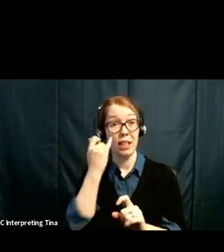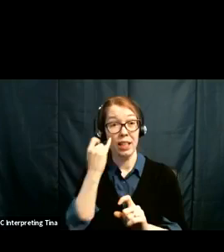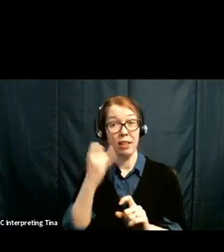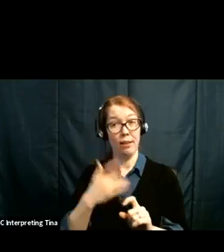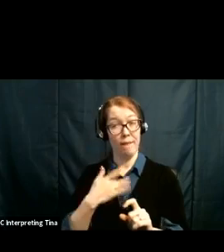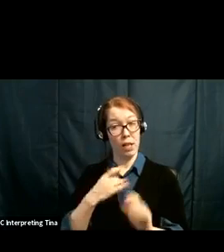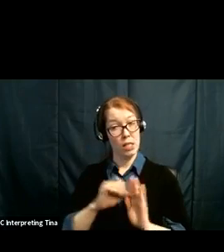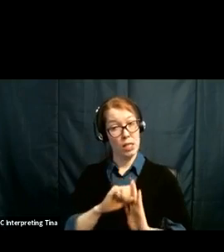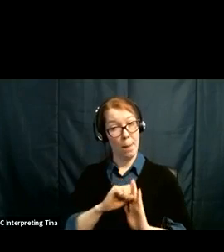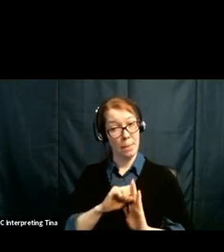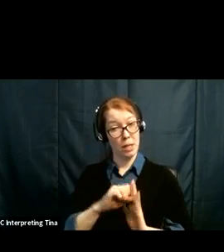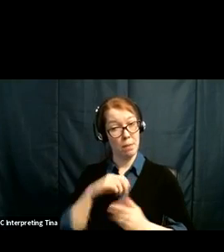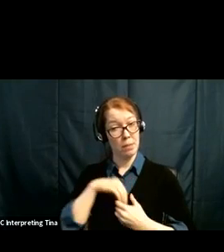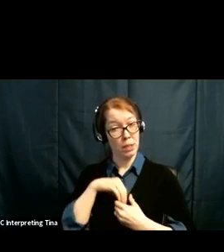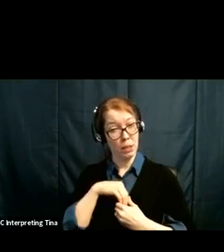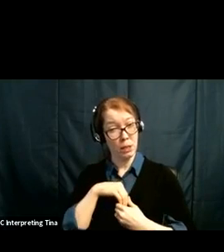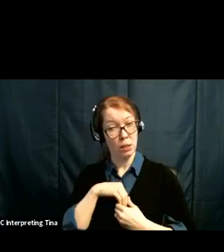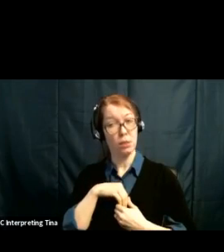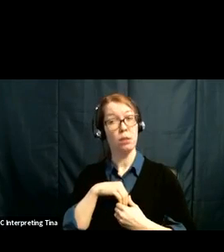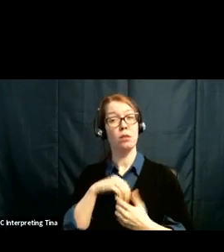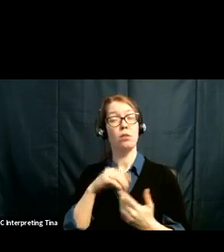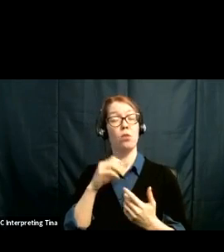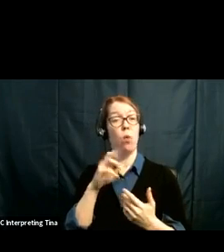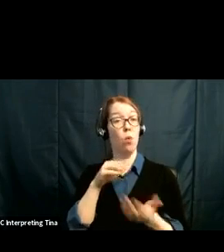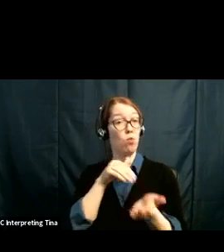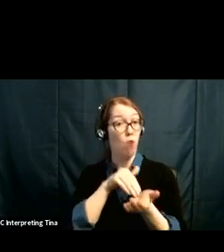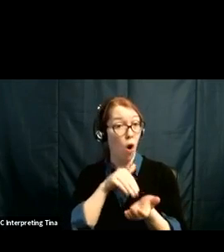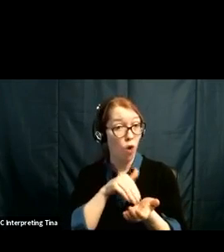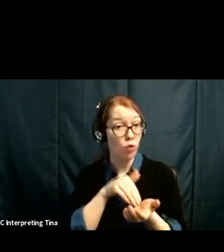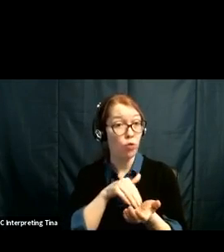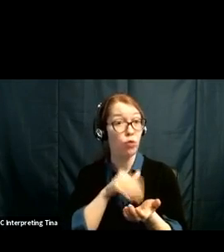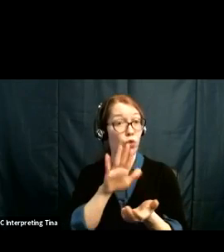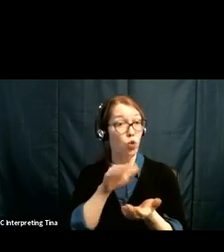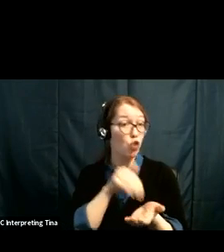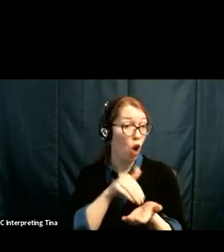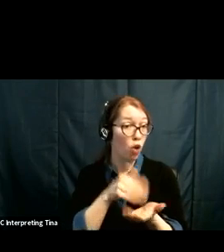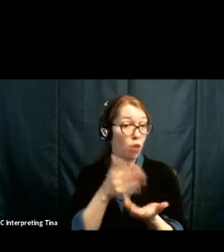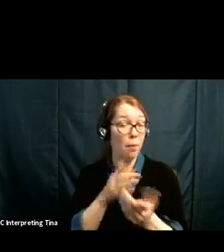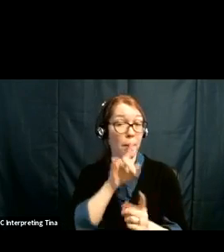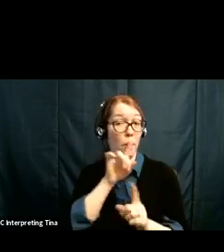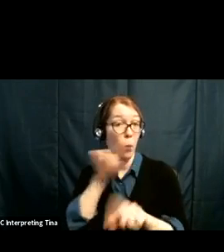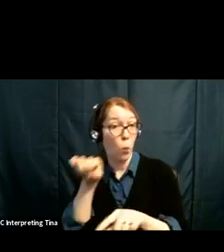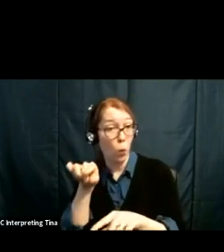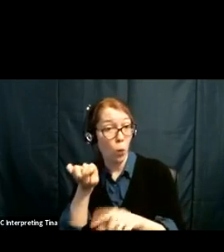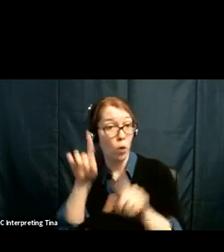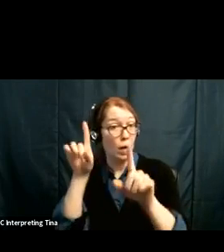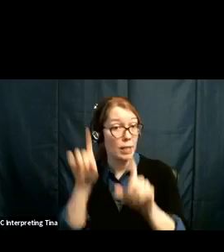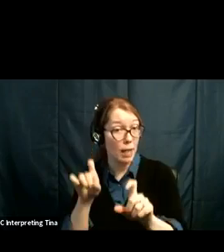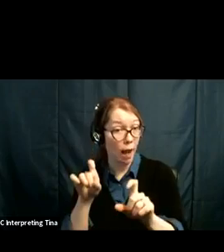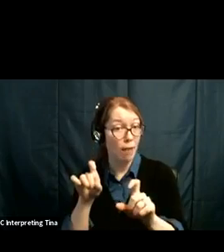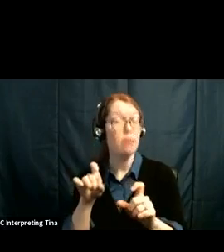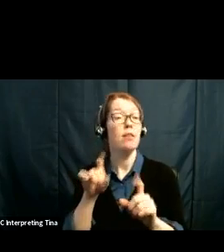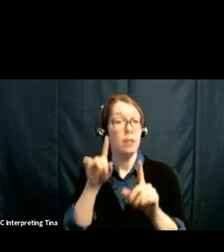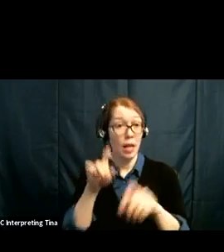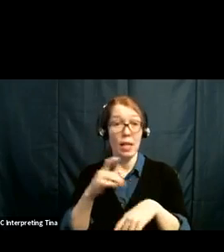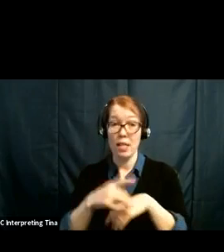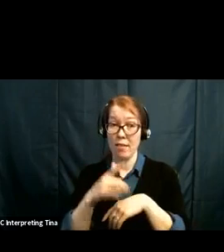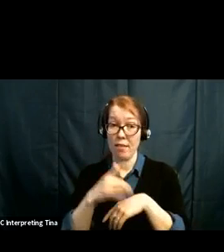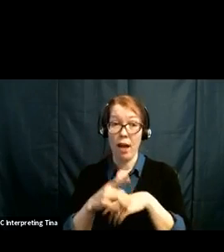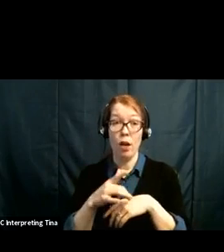symptomatic, our physicians, your physician may order testing. Testing is available